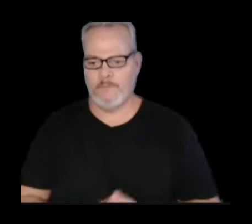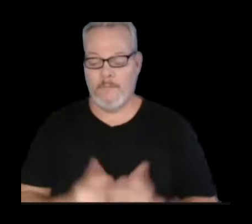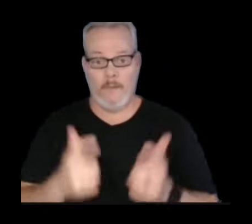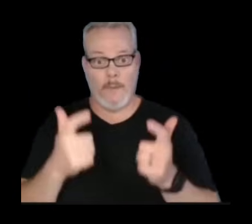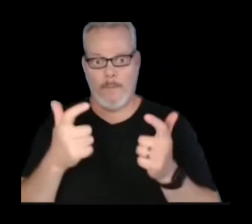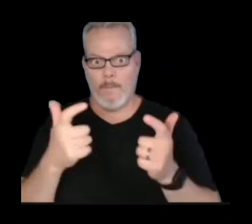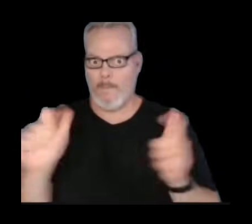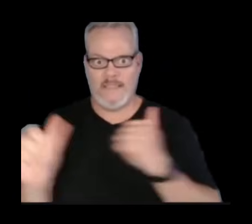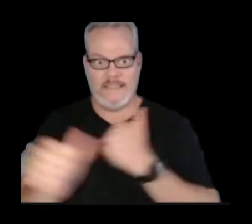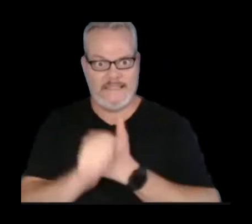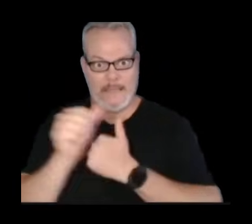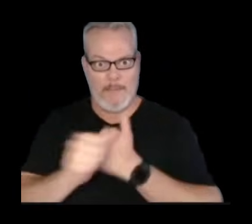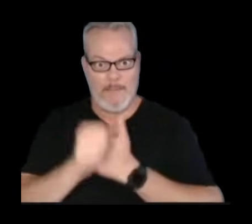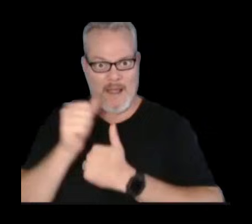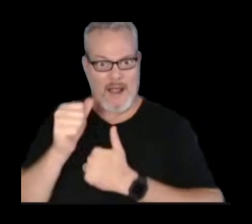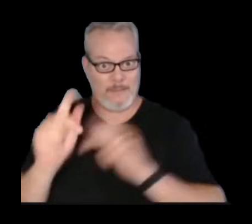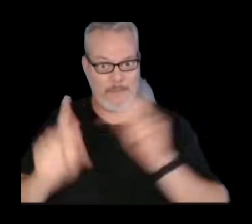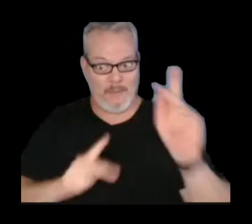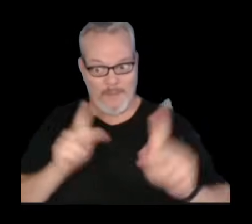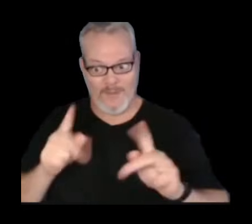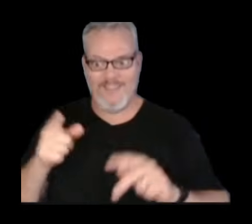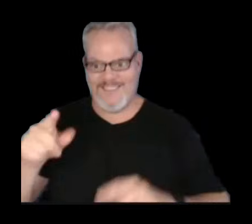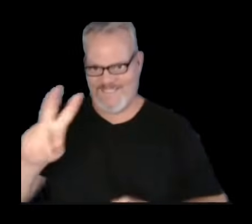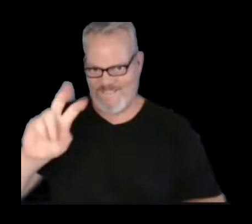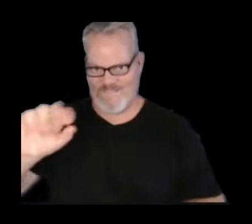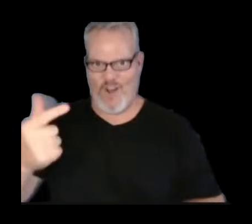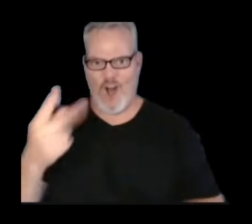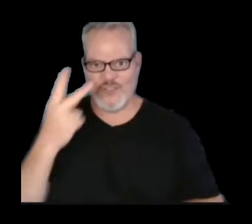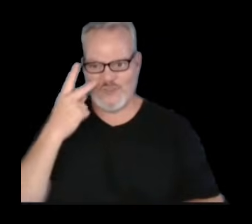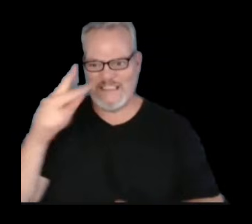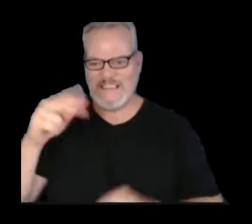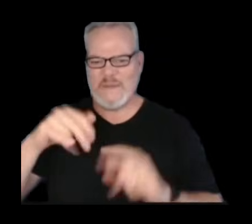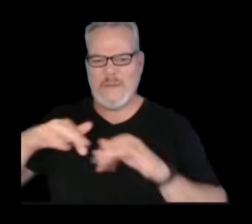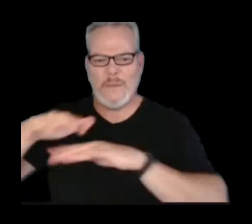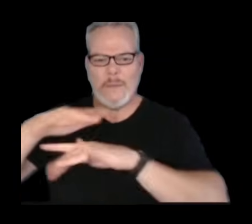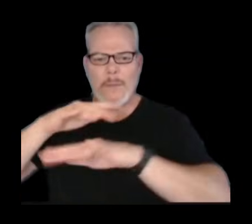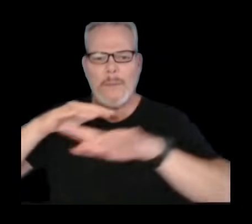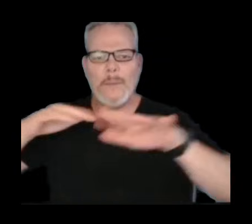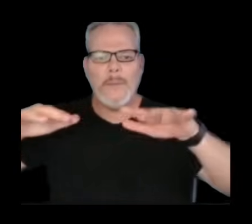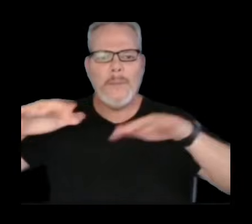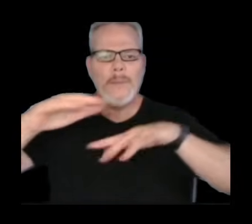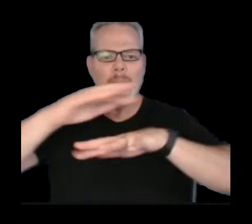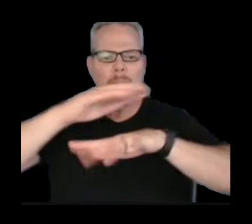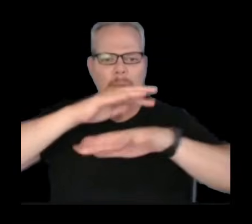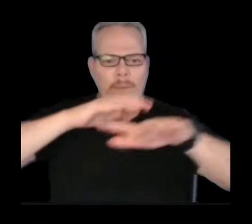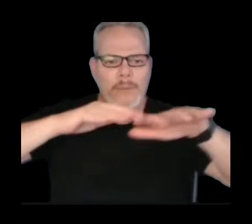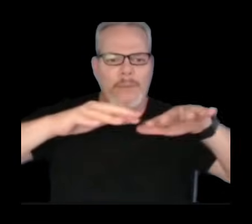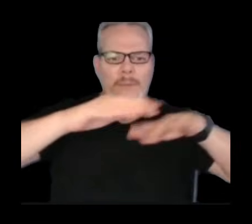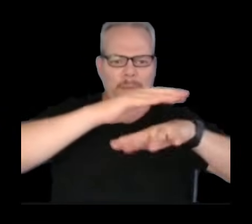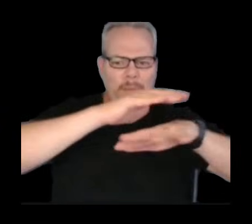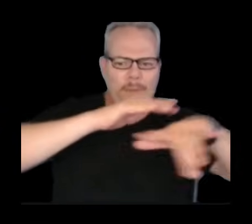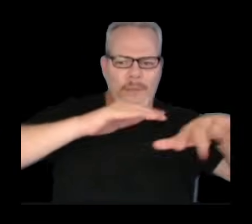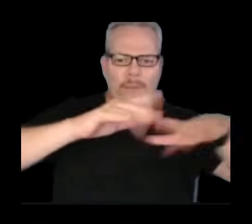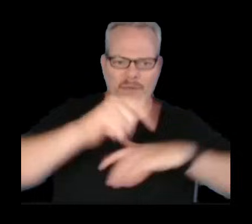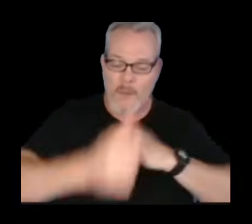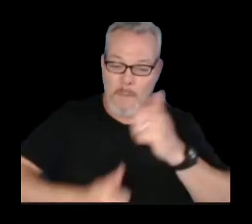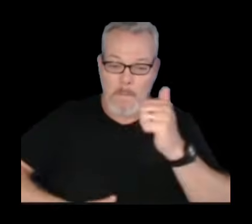still the VOG. Here you can see the VOG forecast with mostly trade winds